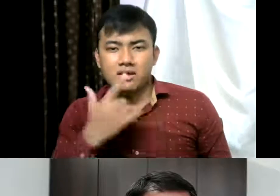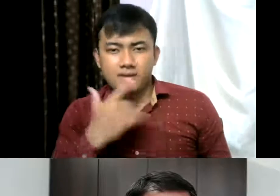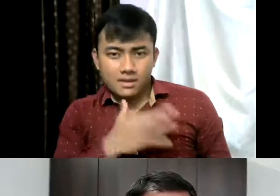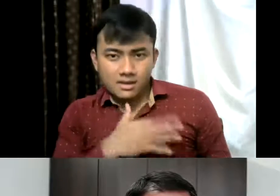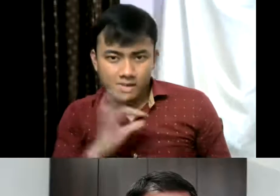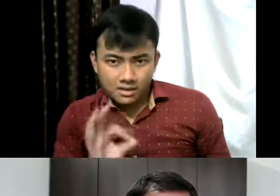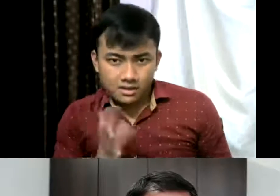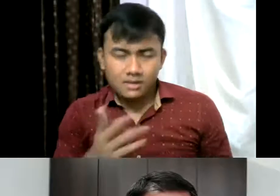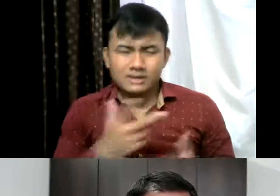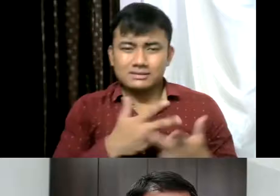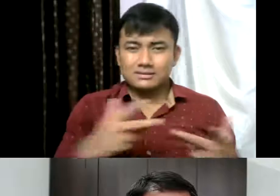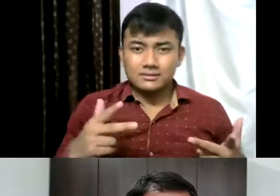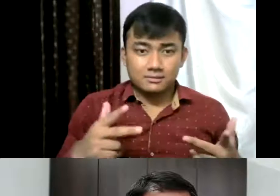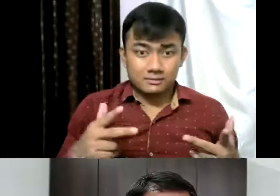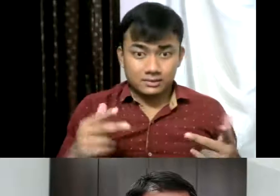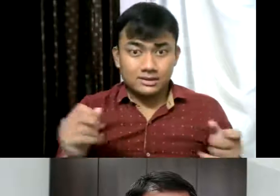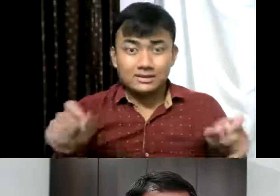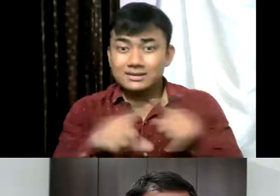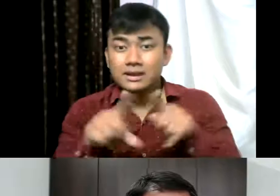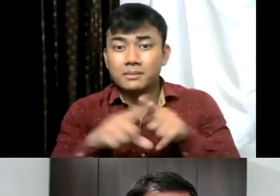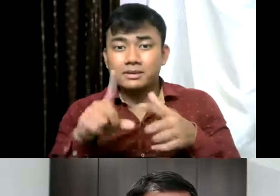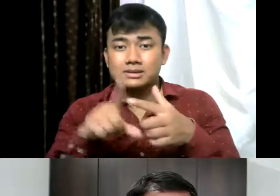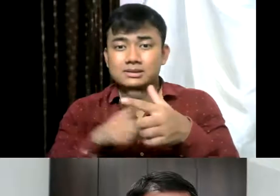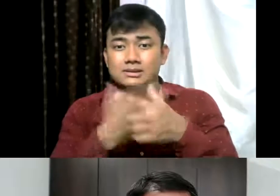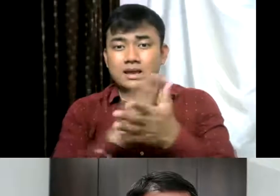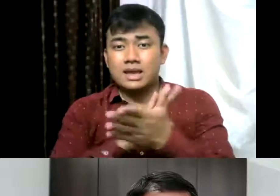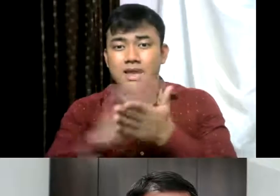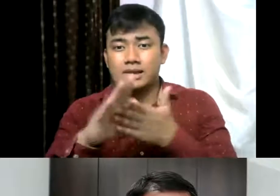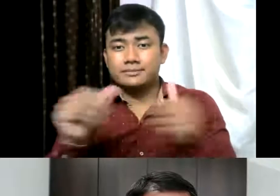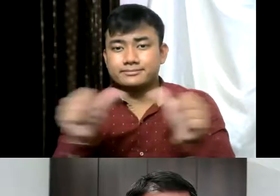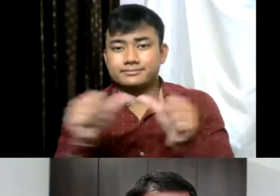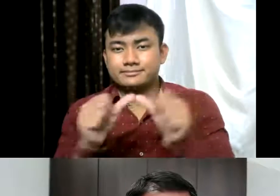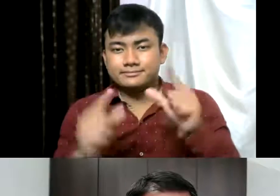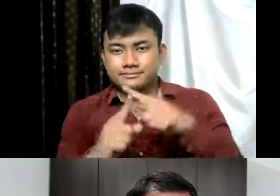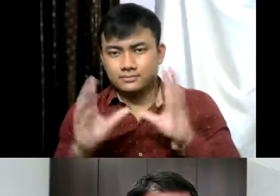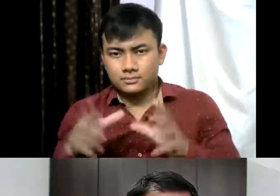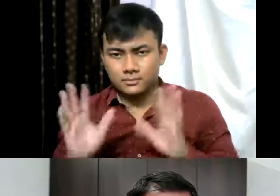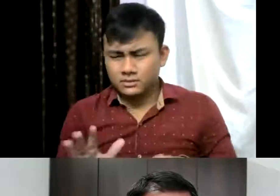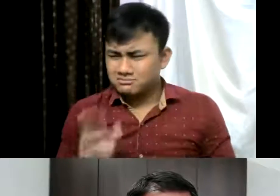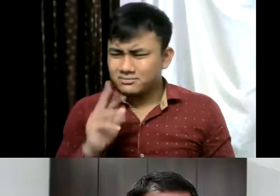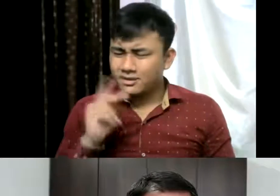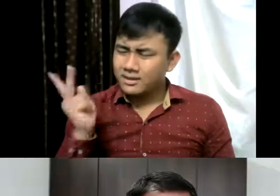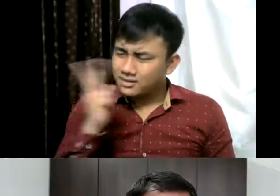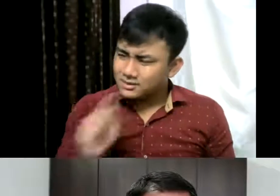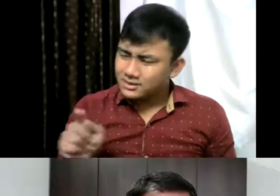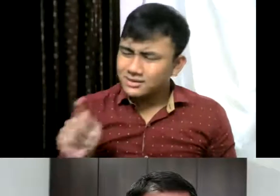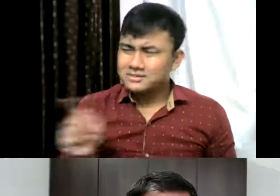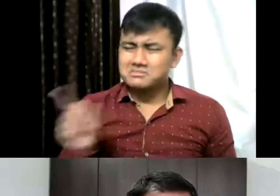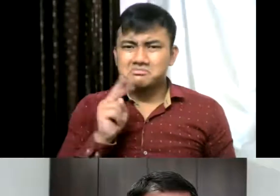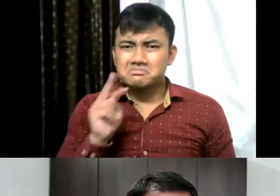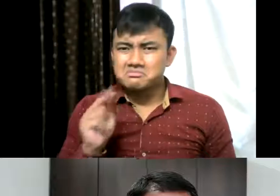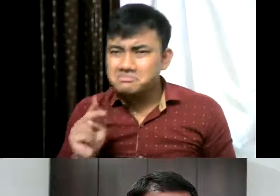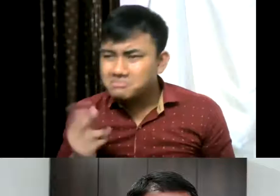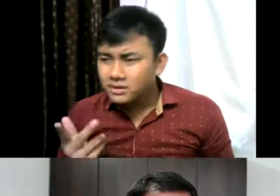Jat. So that kind of, I'm Brahmin, but I'm Jat, and I'm understanding what kind of caste solidarity is being forged between